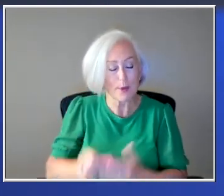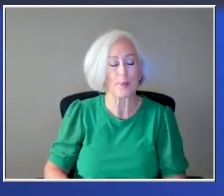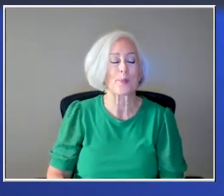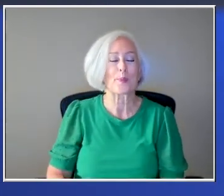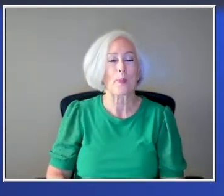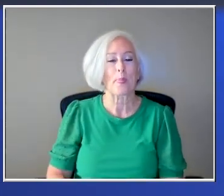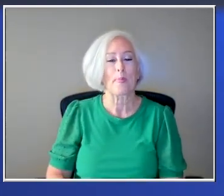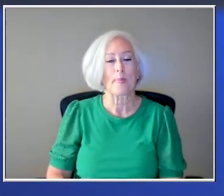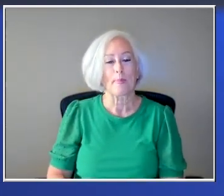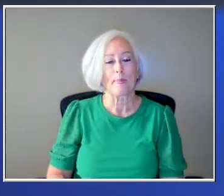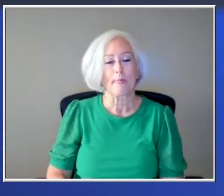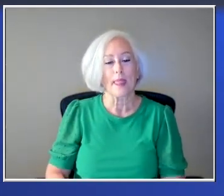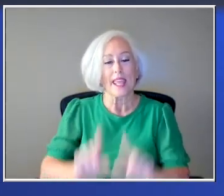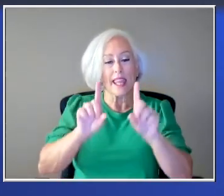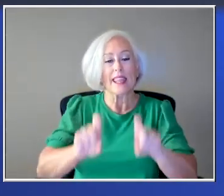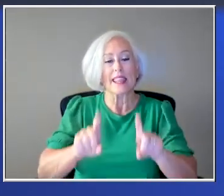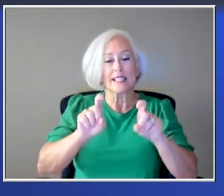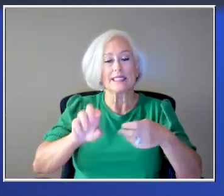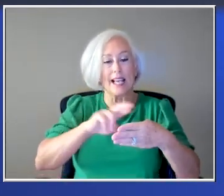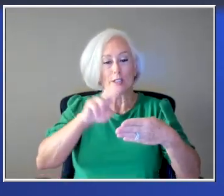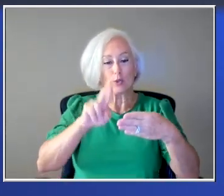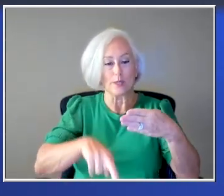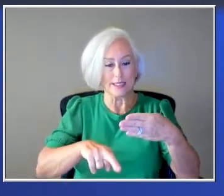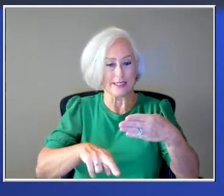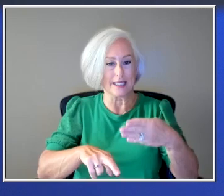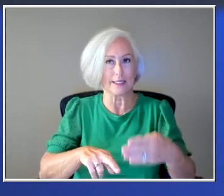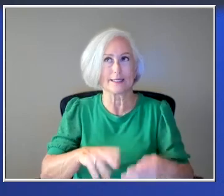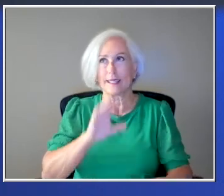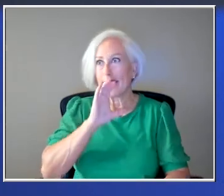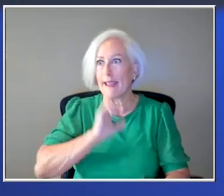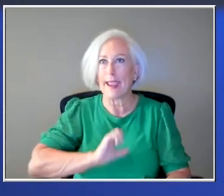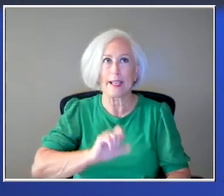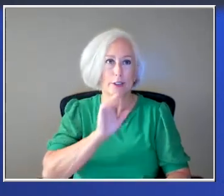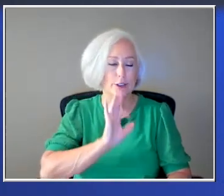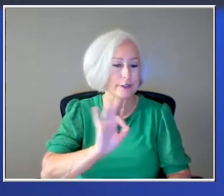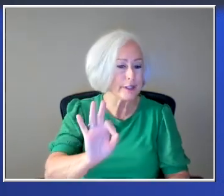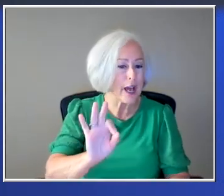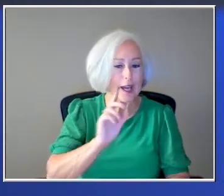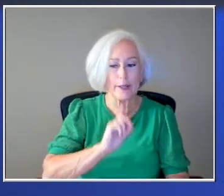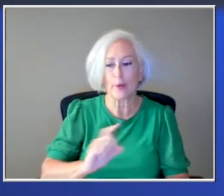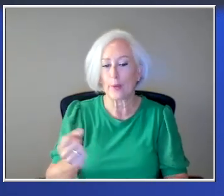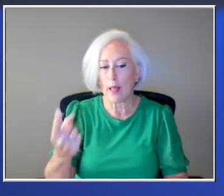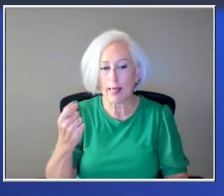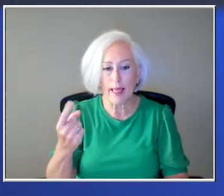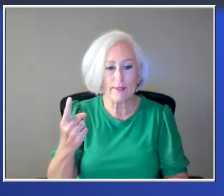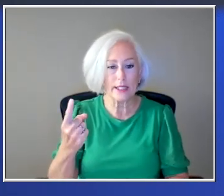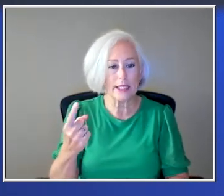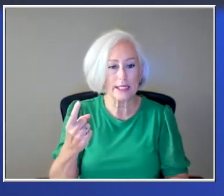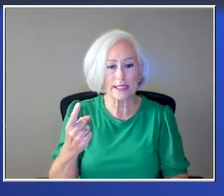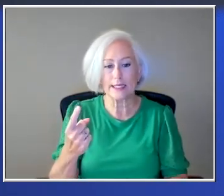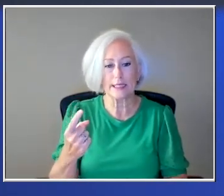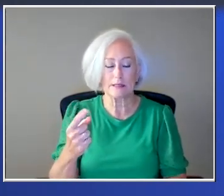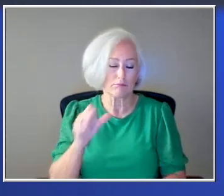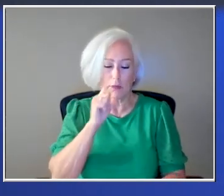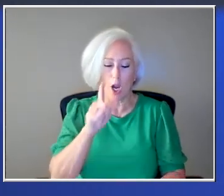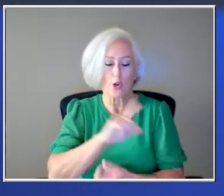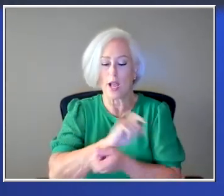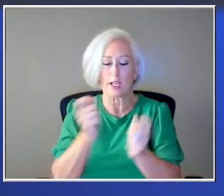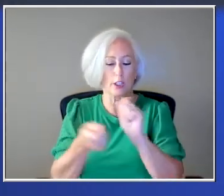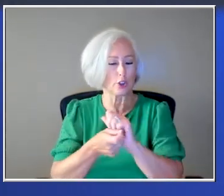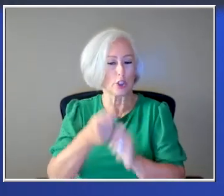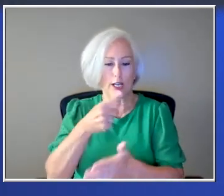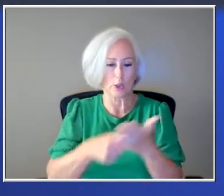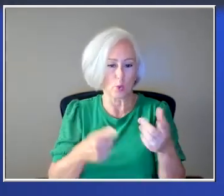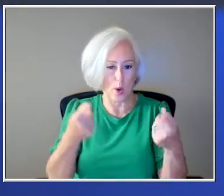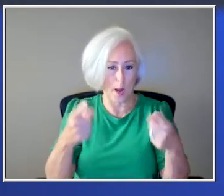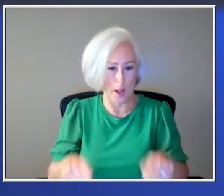test results at 9 or 11, in the vast majority of cases, are not going to change what we do and what